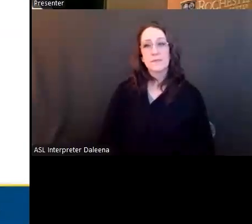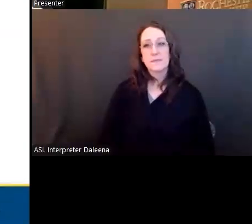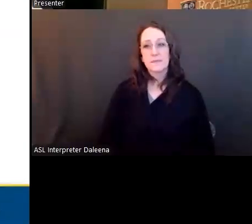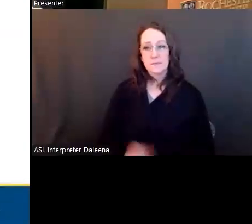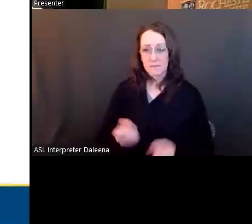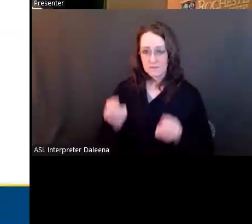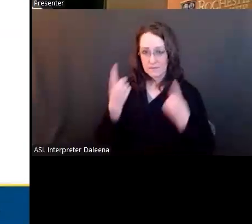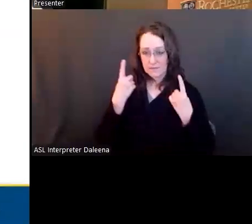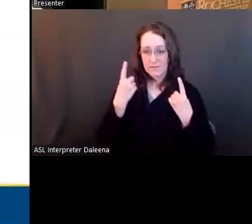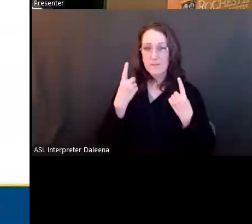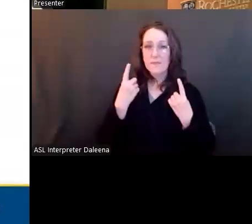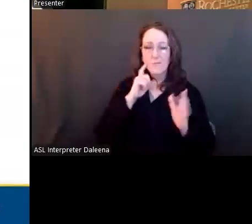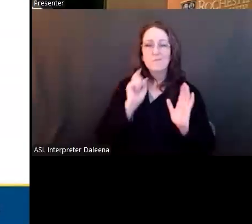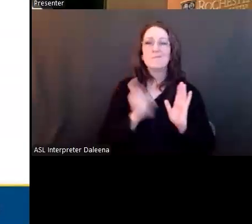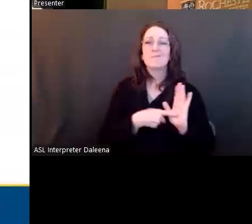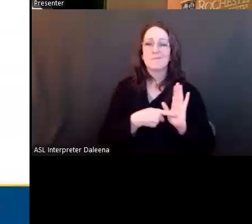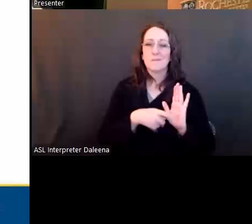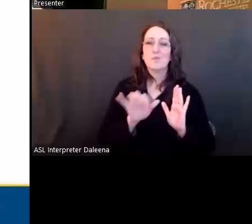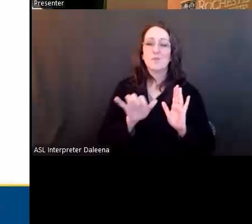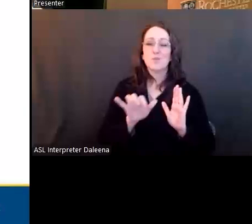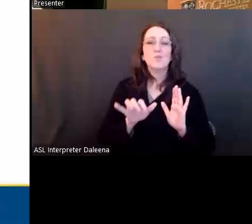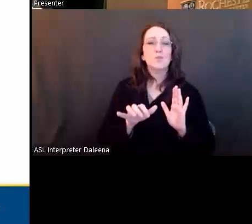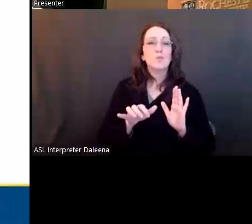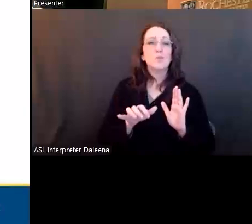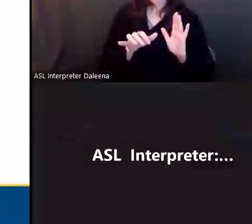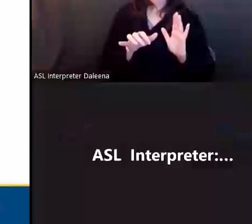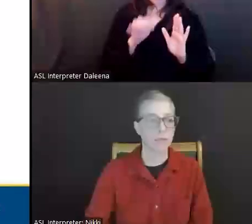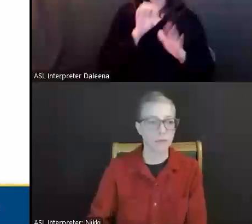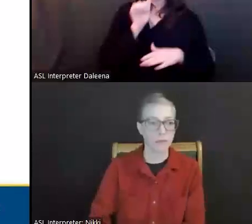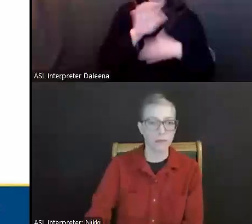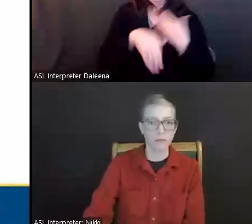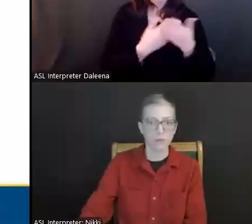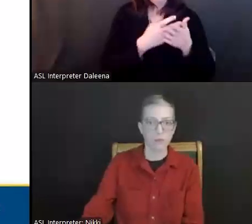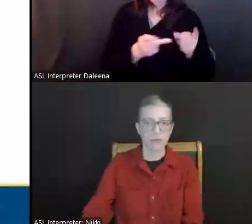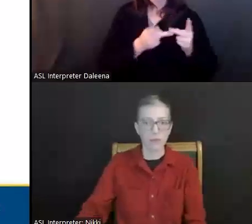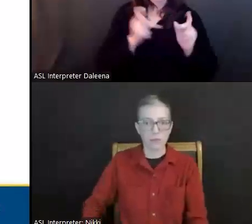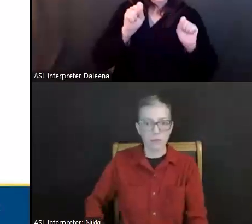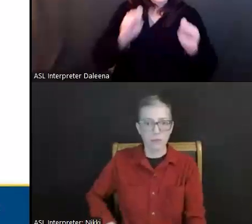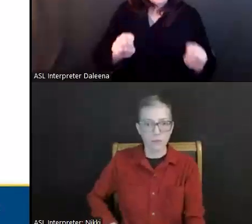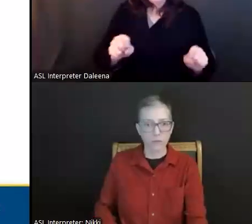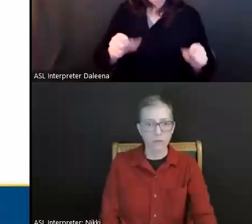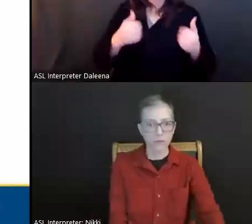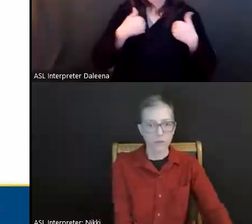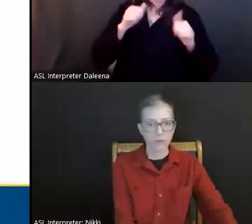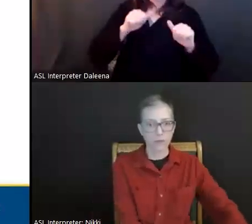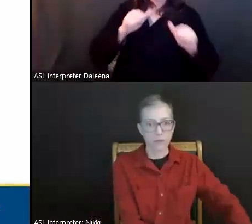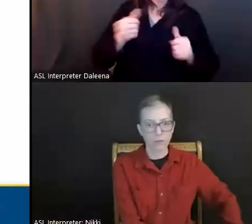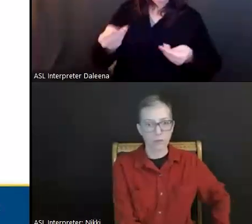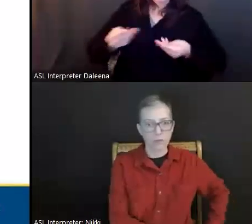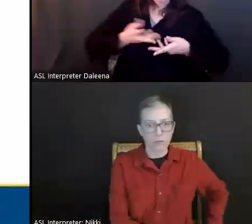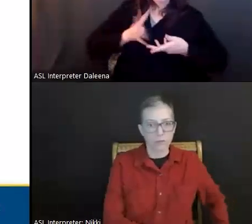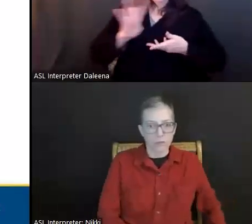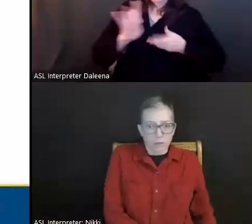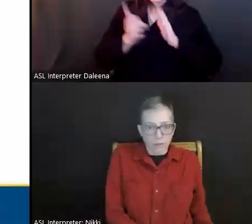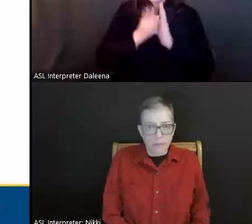However, we recognize as well that not all places can have the ability to give us 48